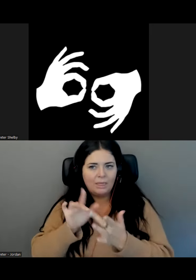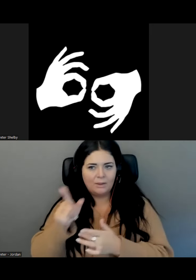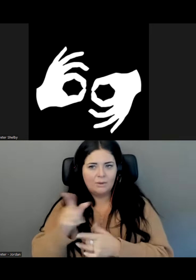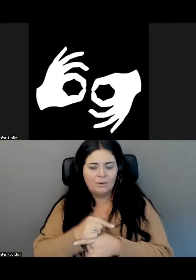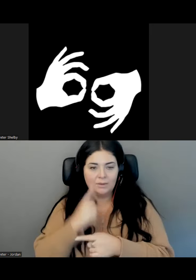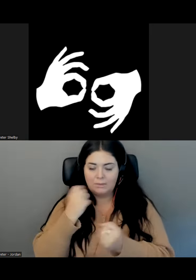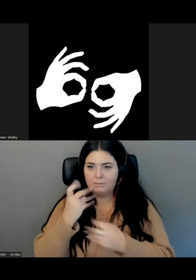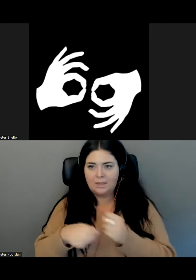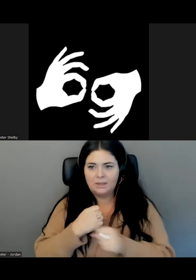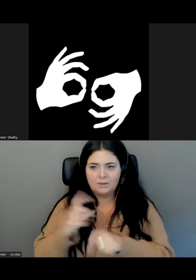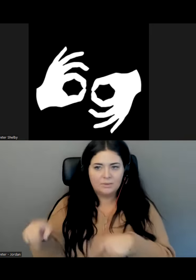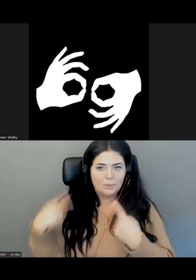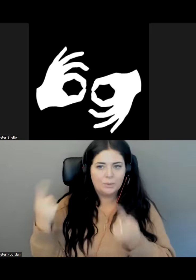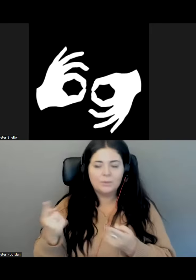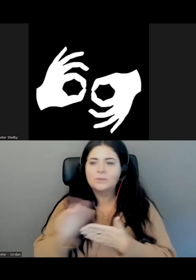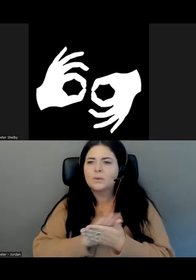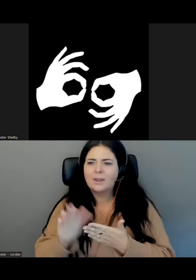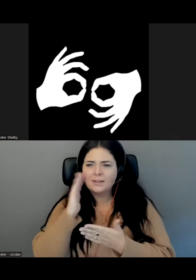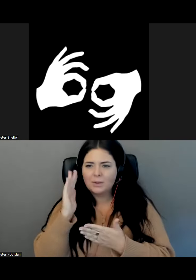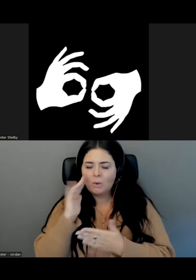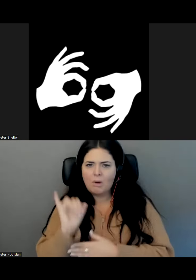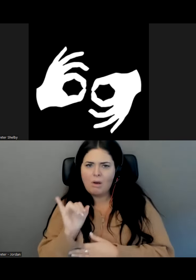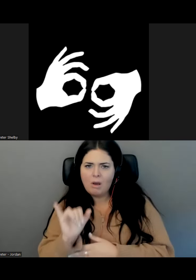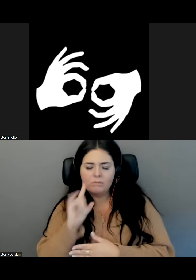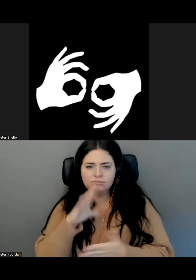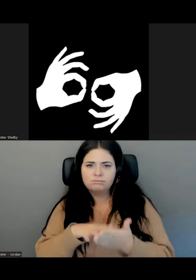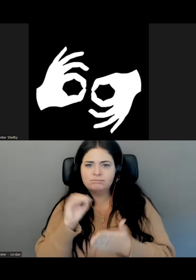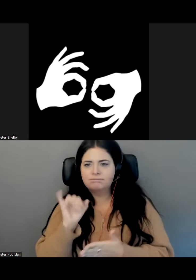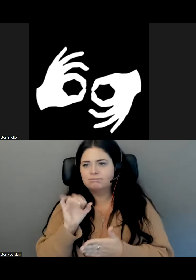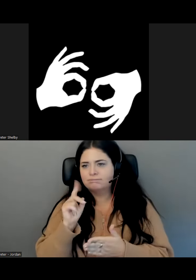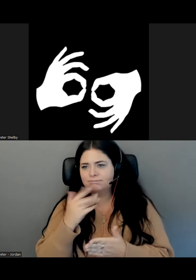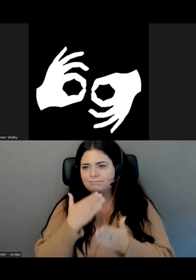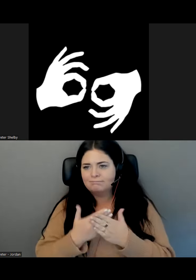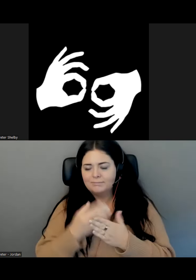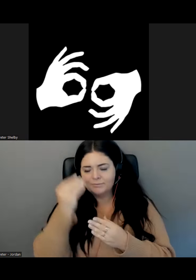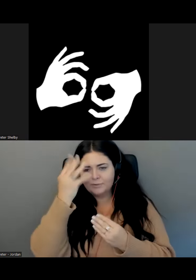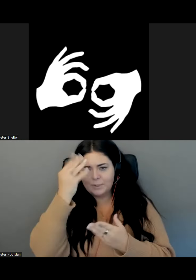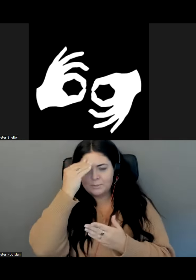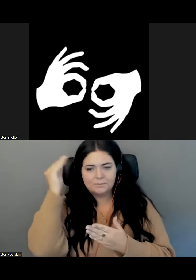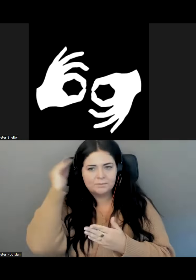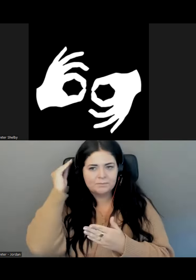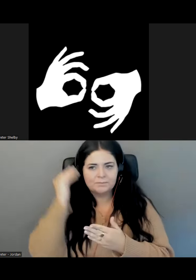I can remember. So it's nice to actually learn a little bit about that today.